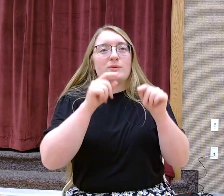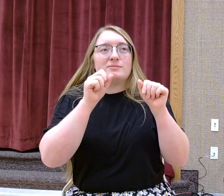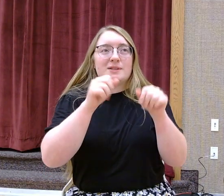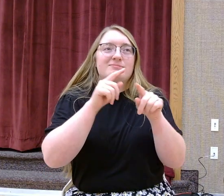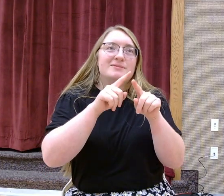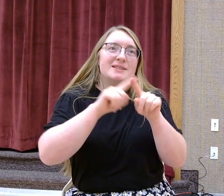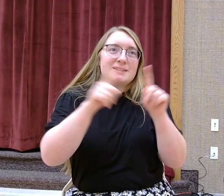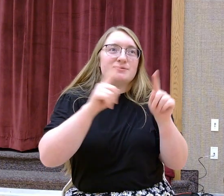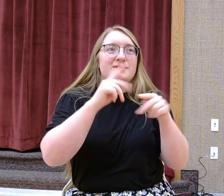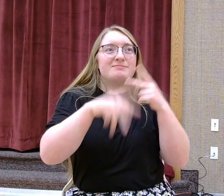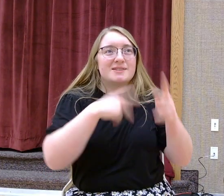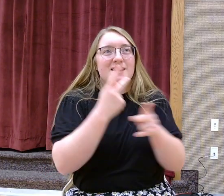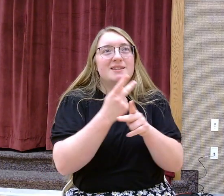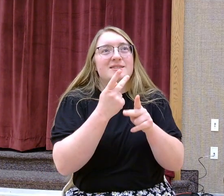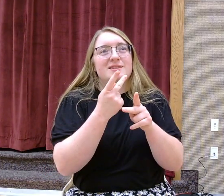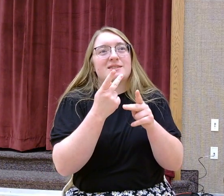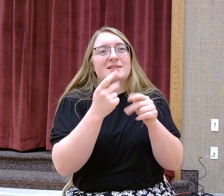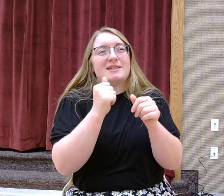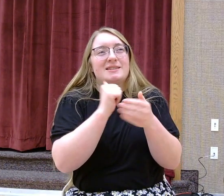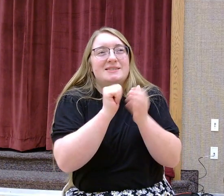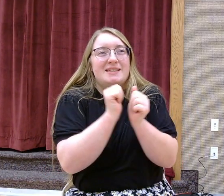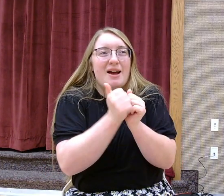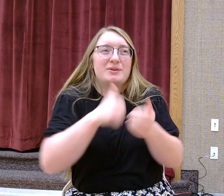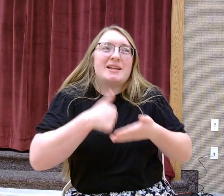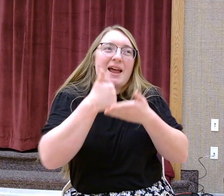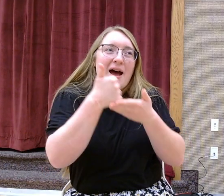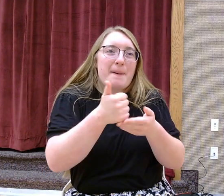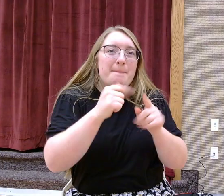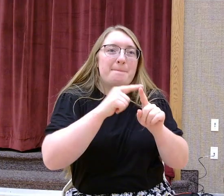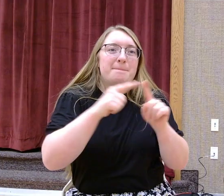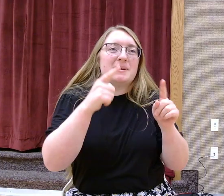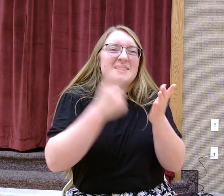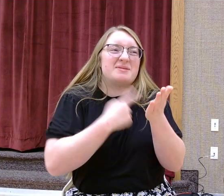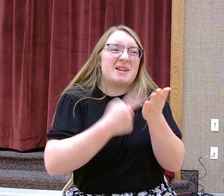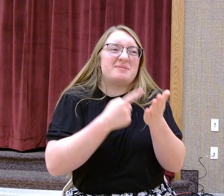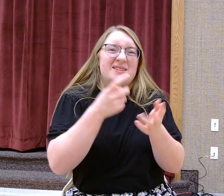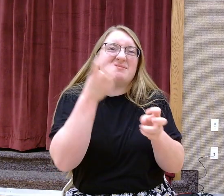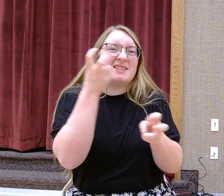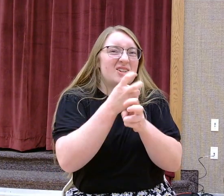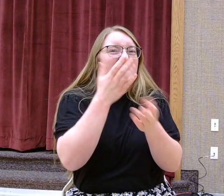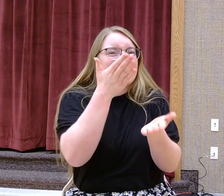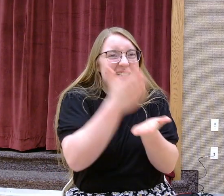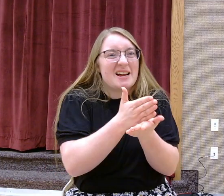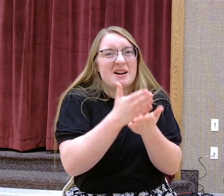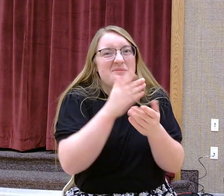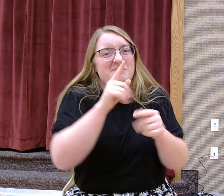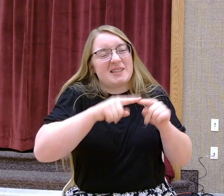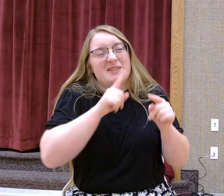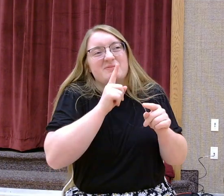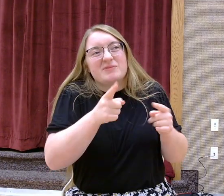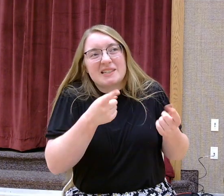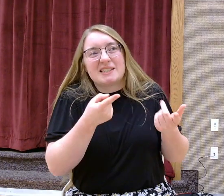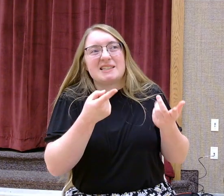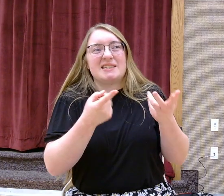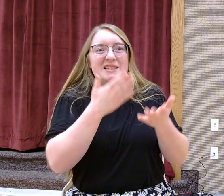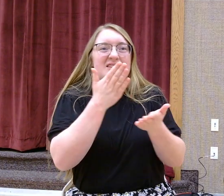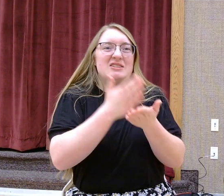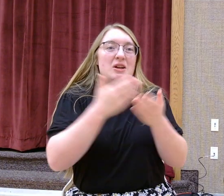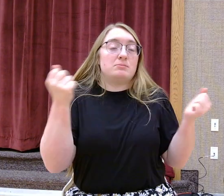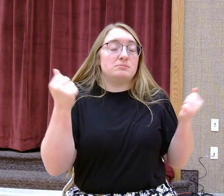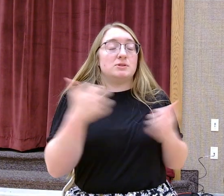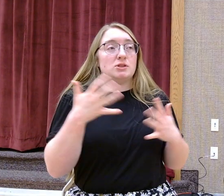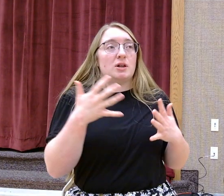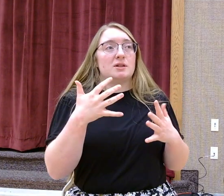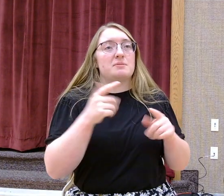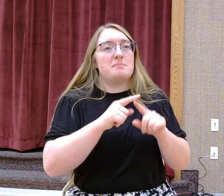how to treat them, but sometimes that ball's rolling. It's hard to stop. There's nothing really that you can do to stop the shock